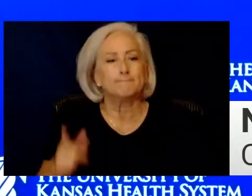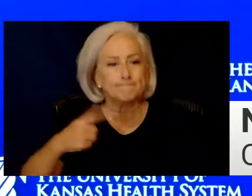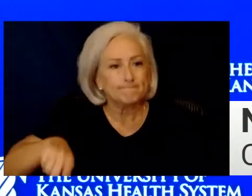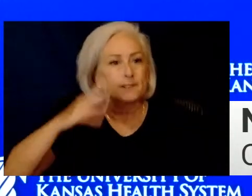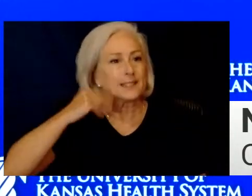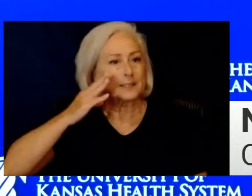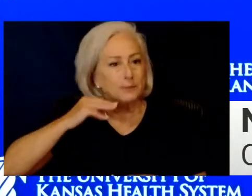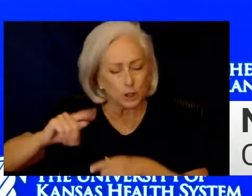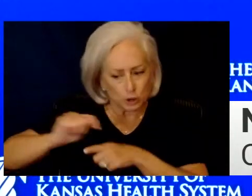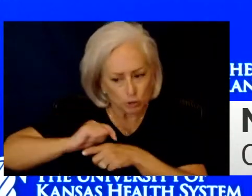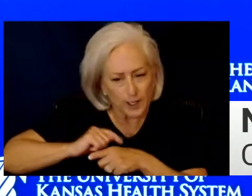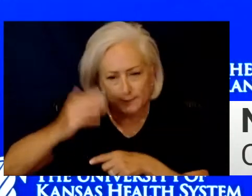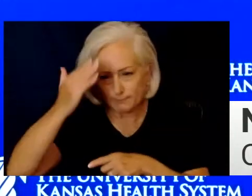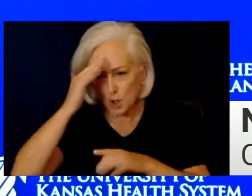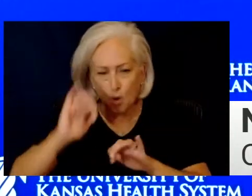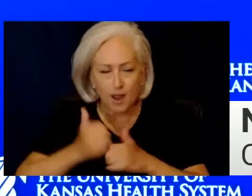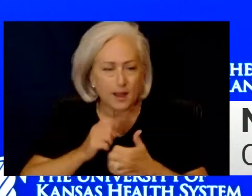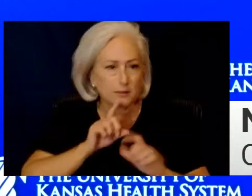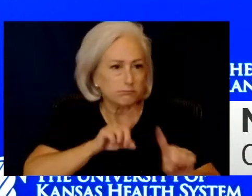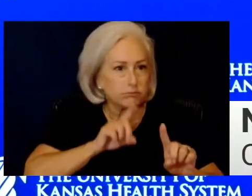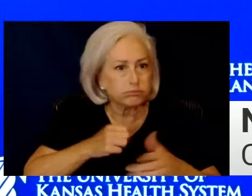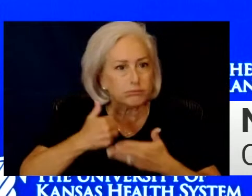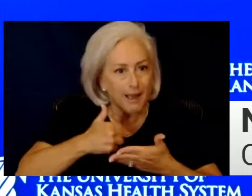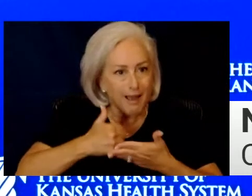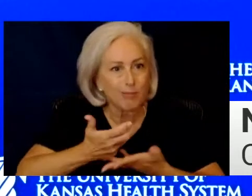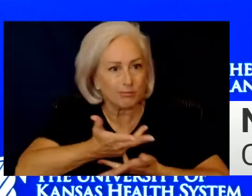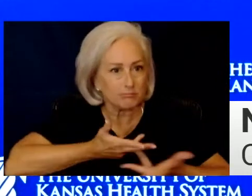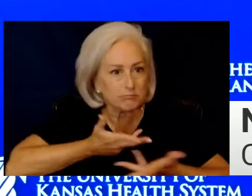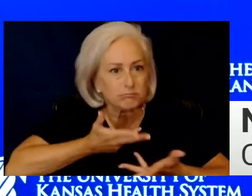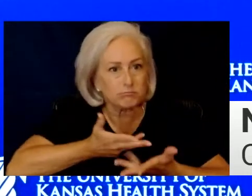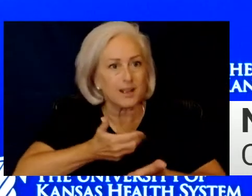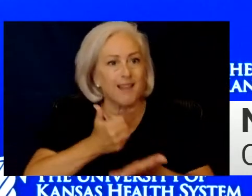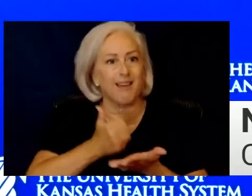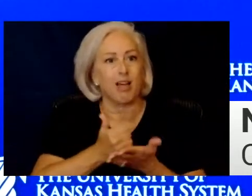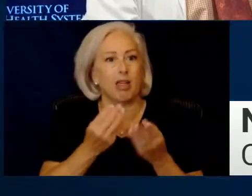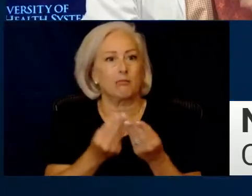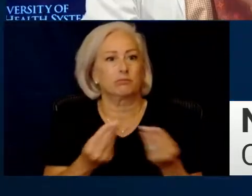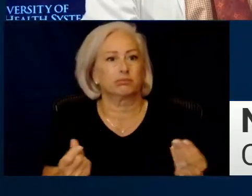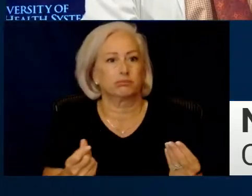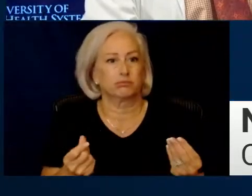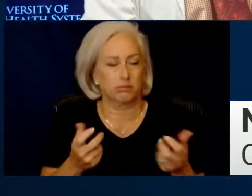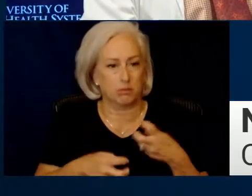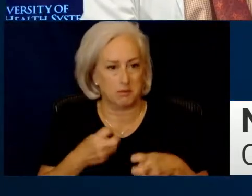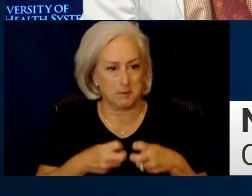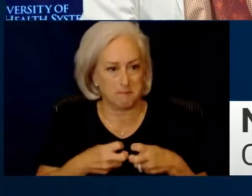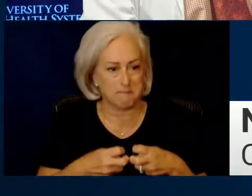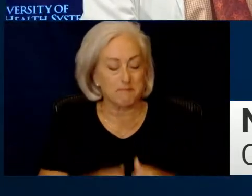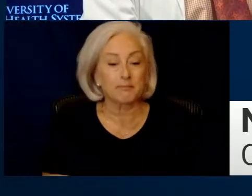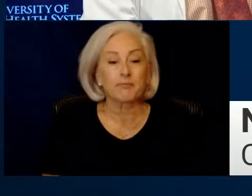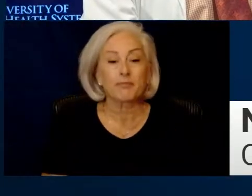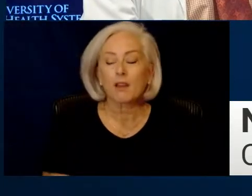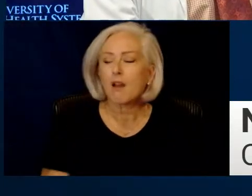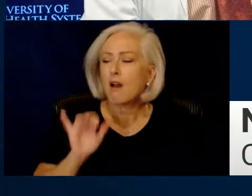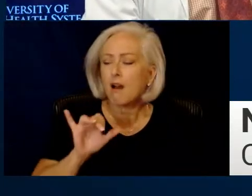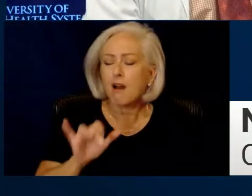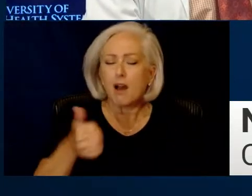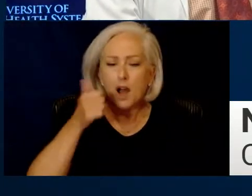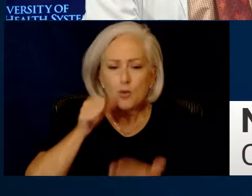services, you're actually going to be able to really engage in immediate crisis resolution. Greg, I remember earlier in the pandemic, we were talking about how